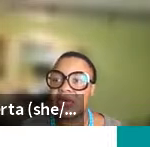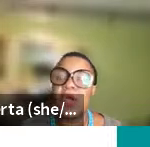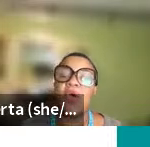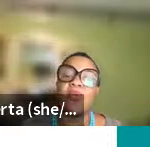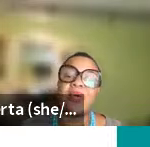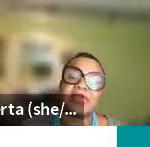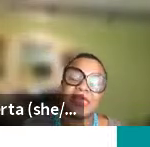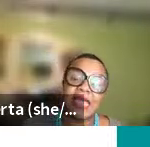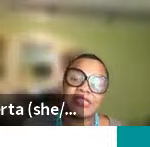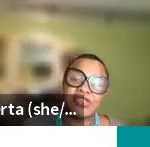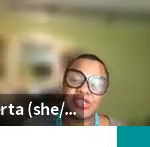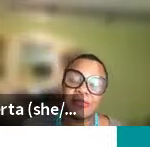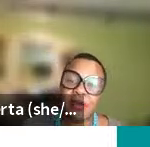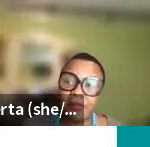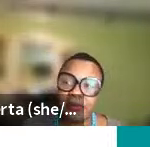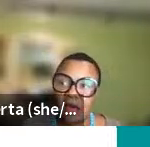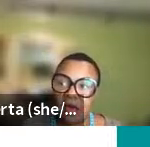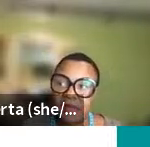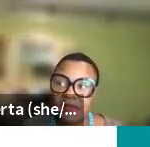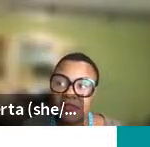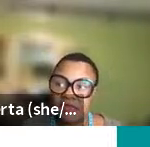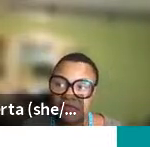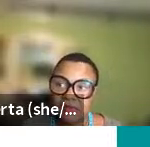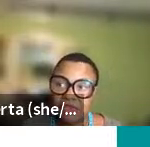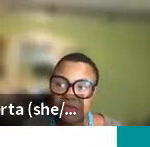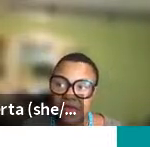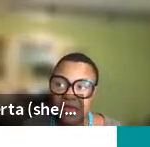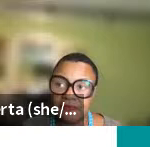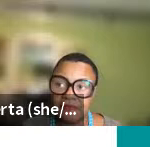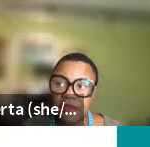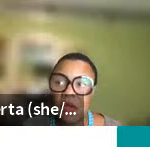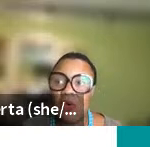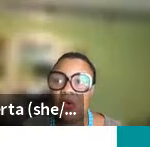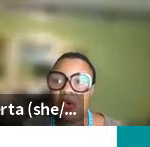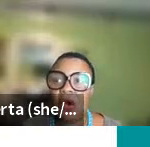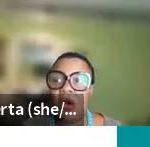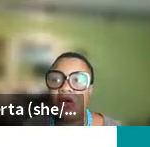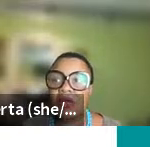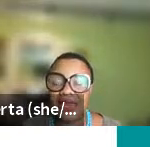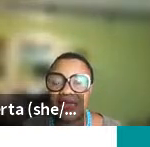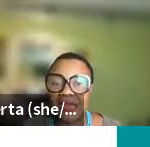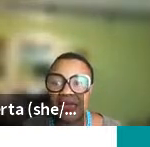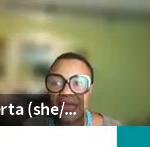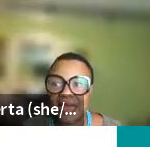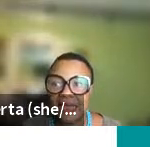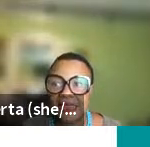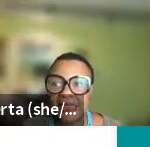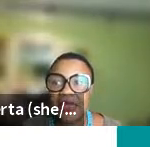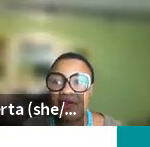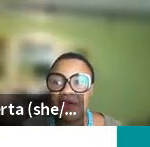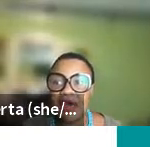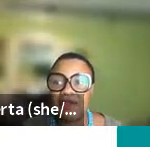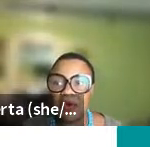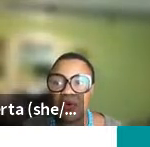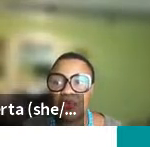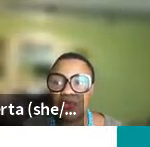info@interstatebridge.org with EAG Public Comment in the subject line, or call